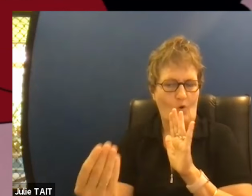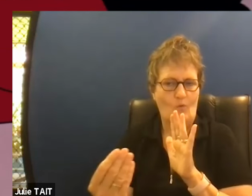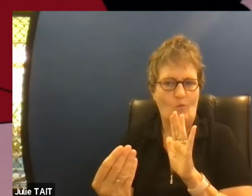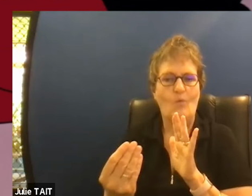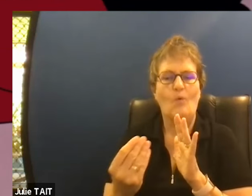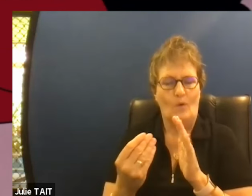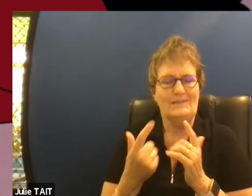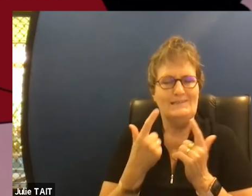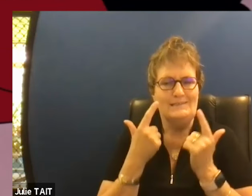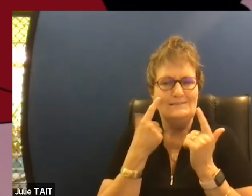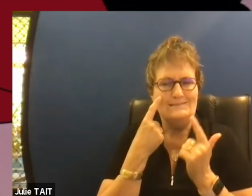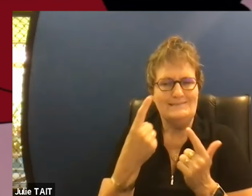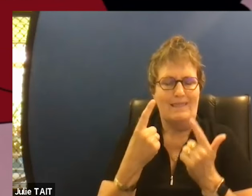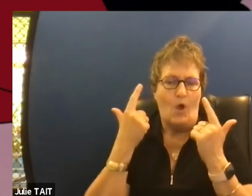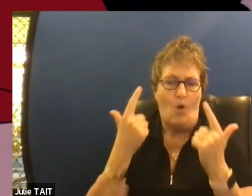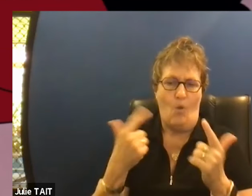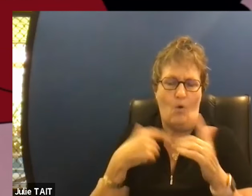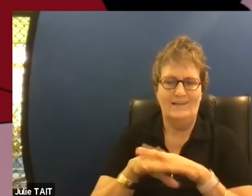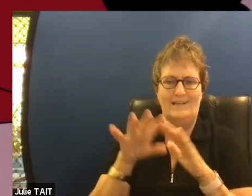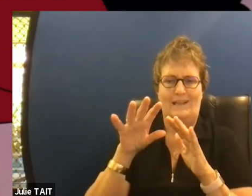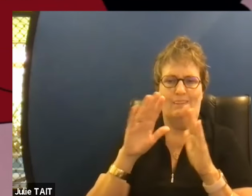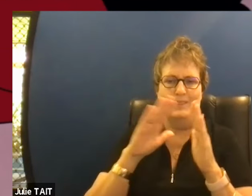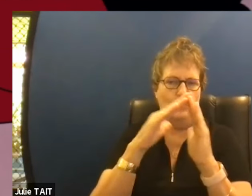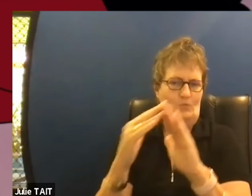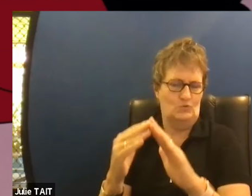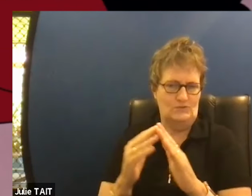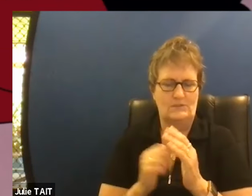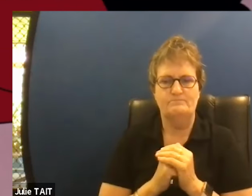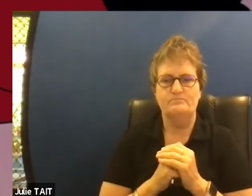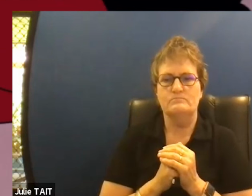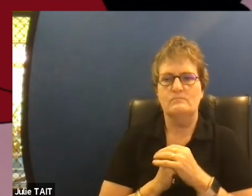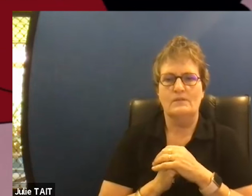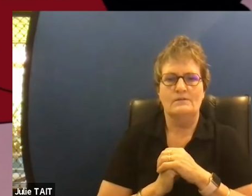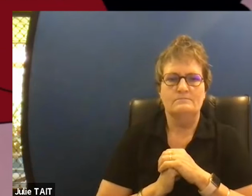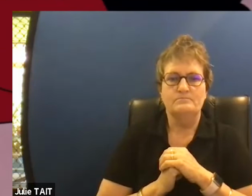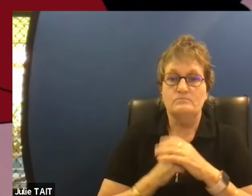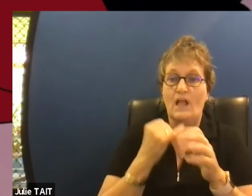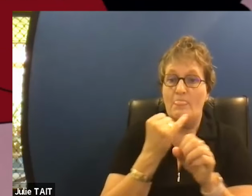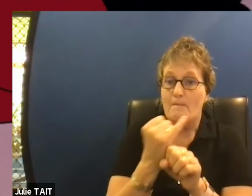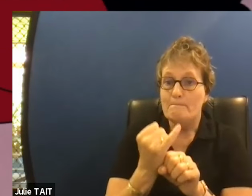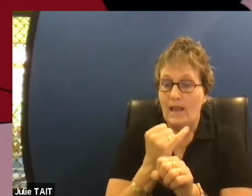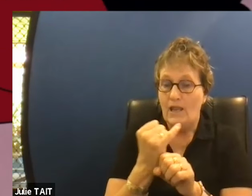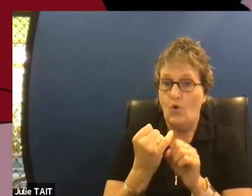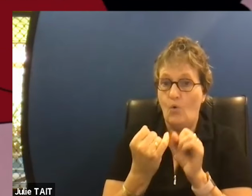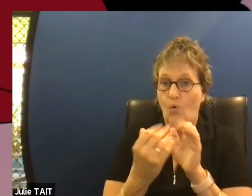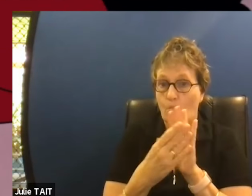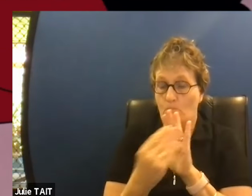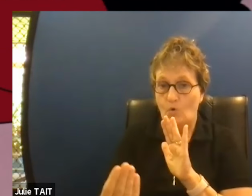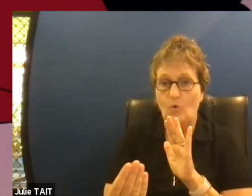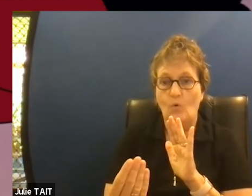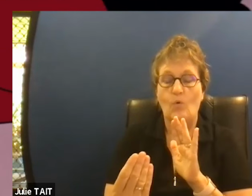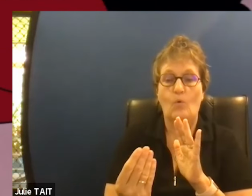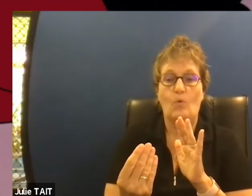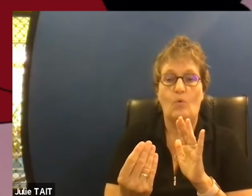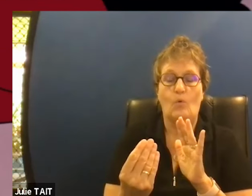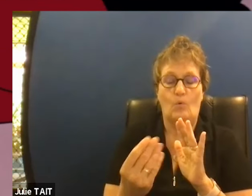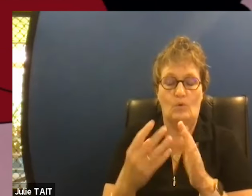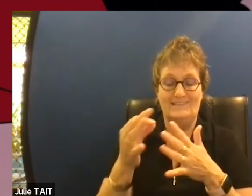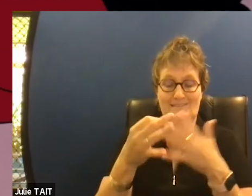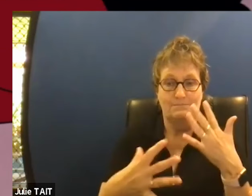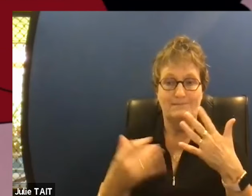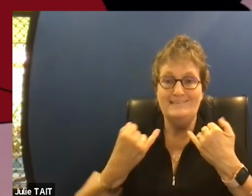in the society. So medical model of society means that disability is viewed as an illness and